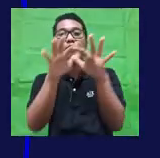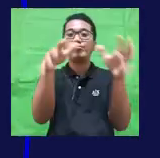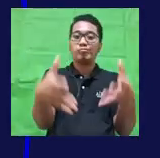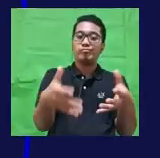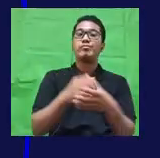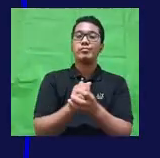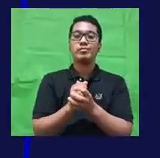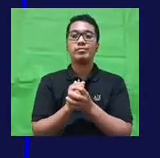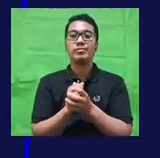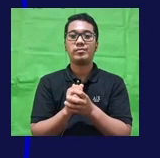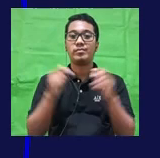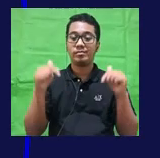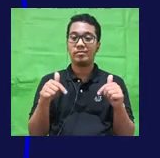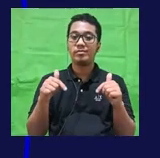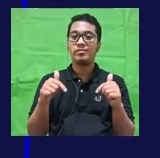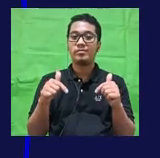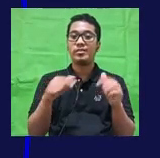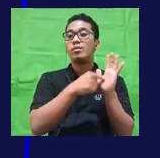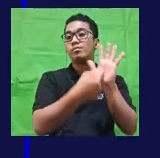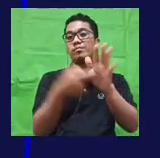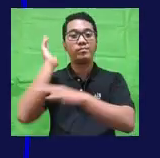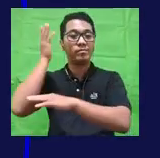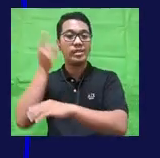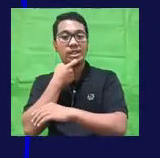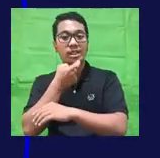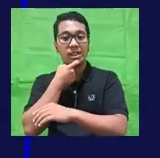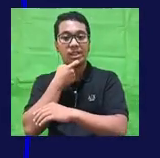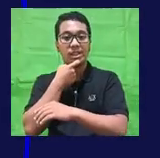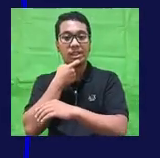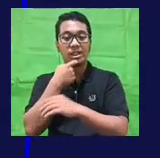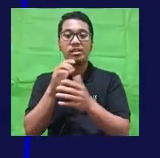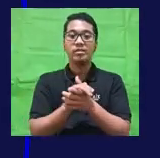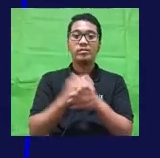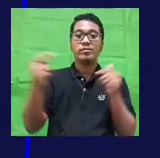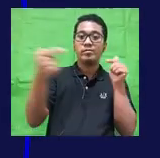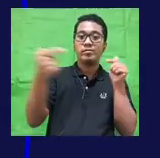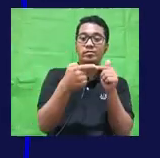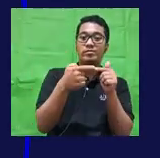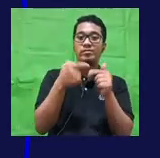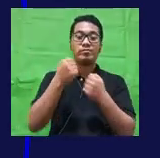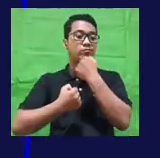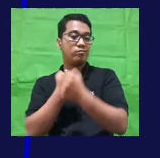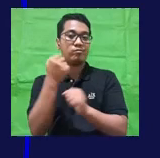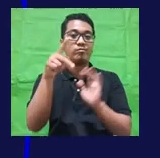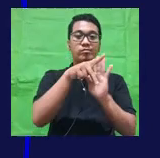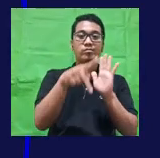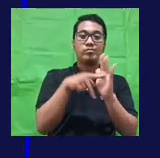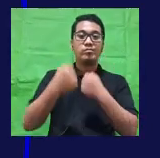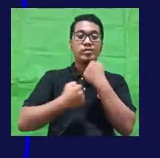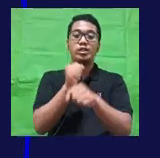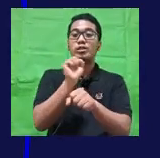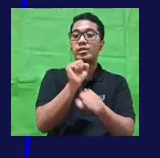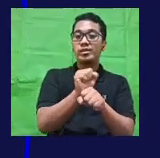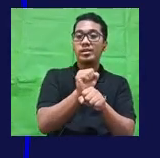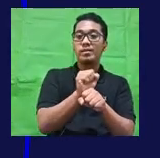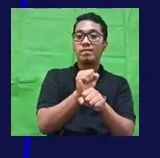In this presentation that I'm going to talk about, these two processes related with my artistic practice and within my artistic work. When I talk about